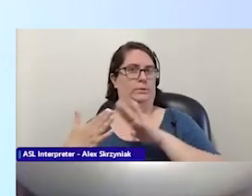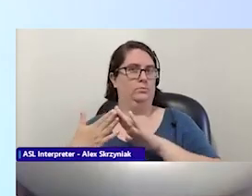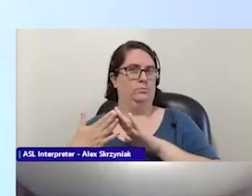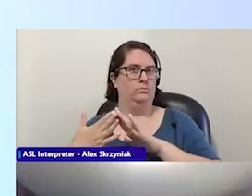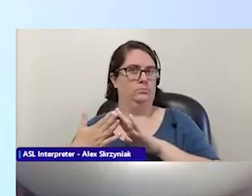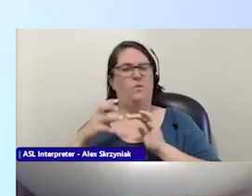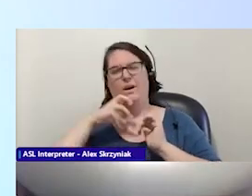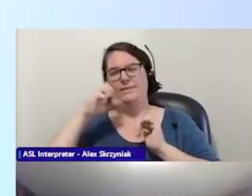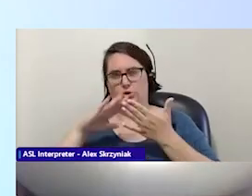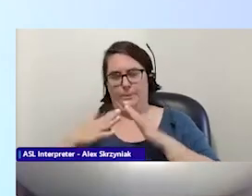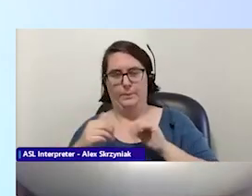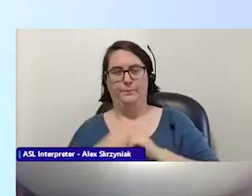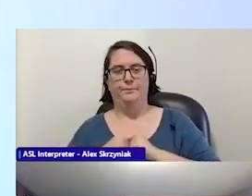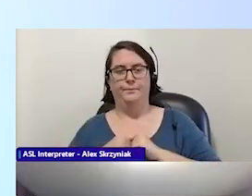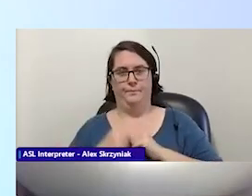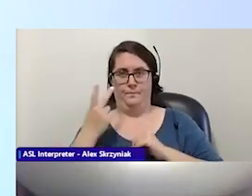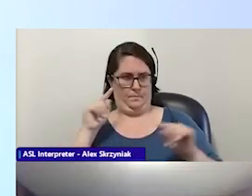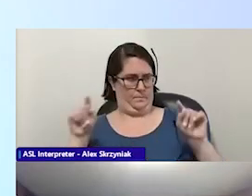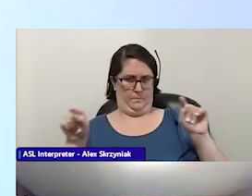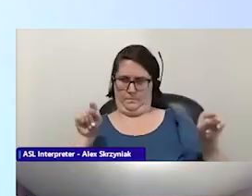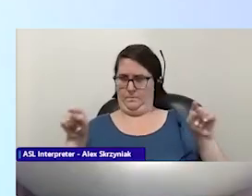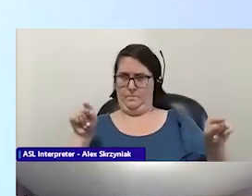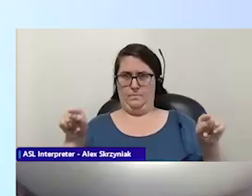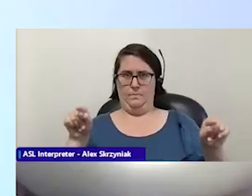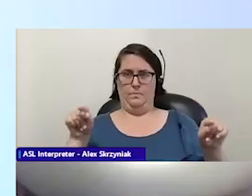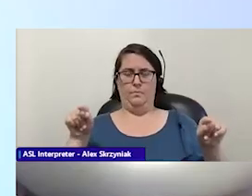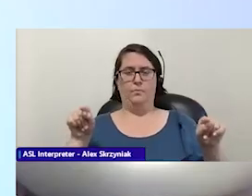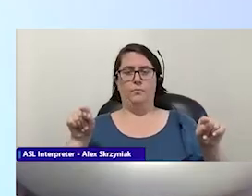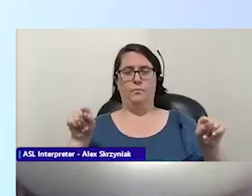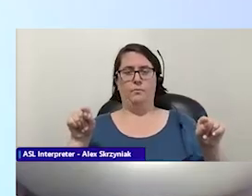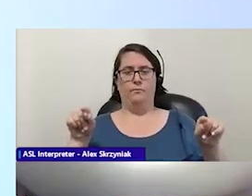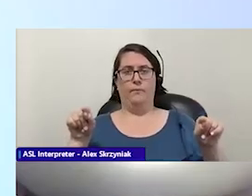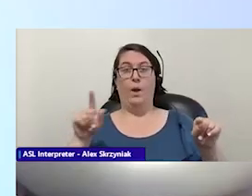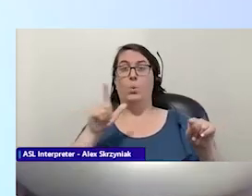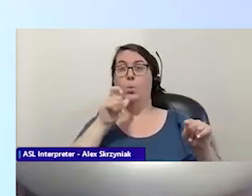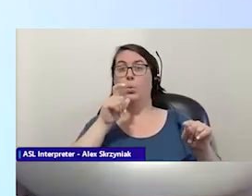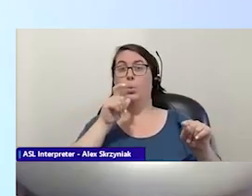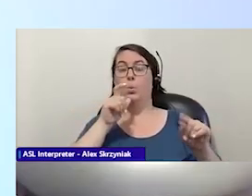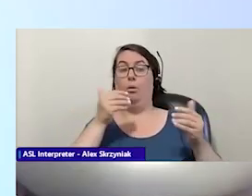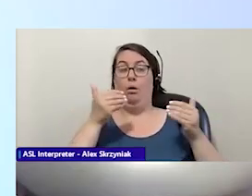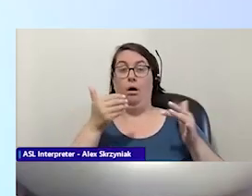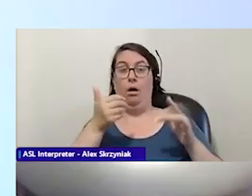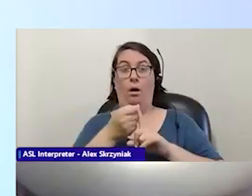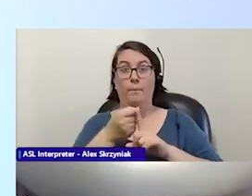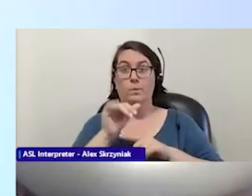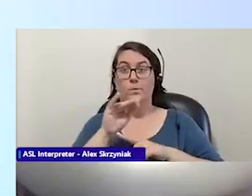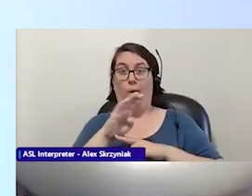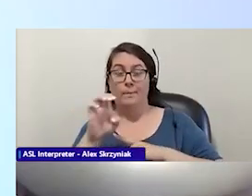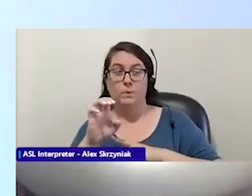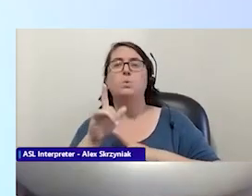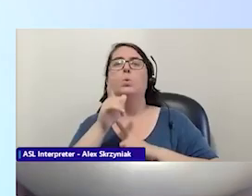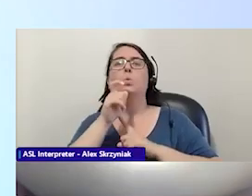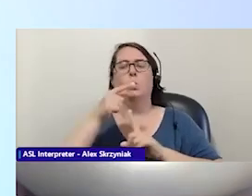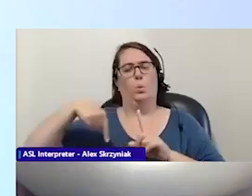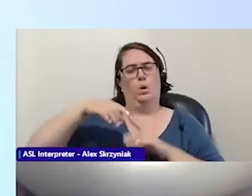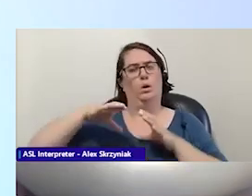community, and to look at the profile of perpetrators. We were only able